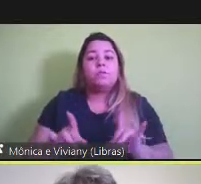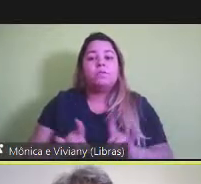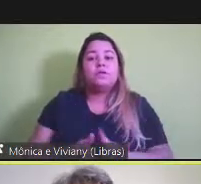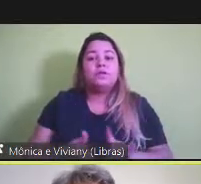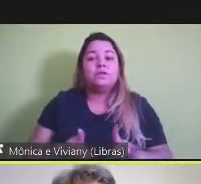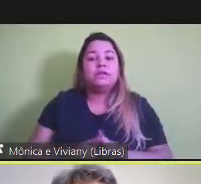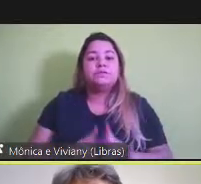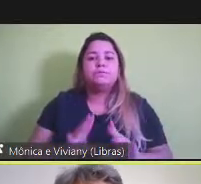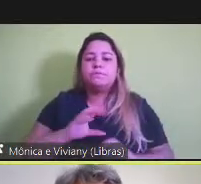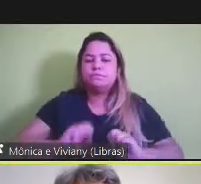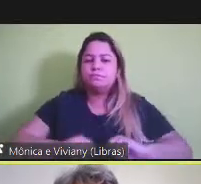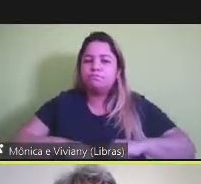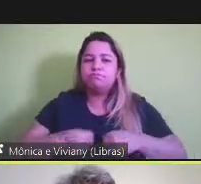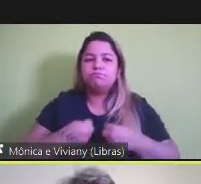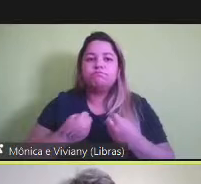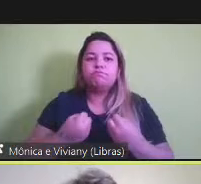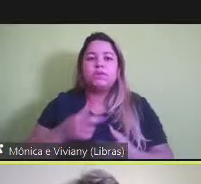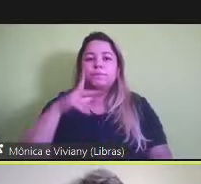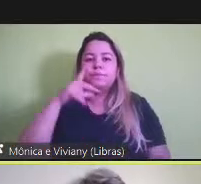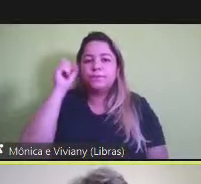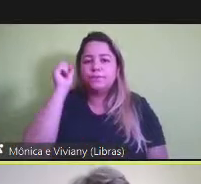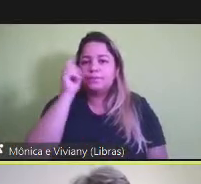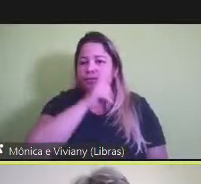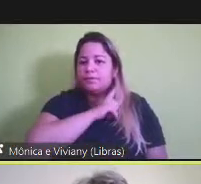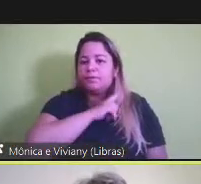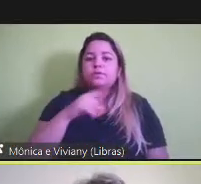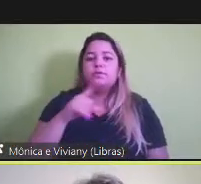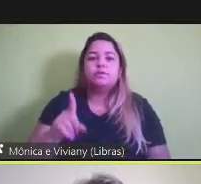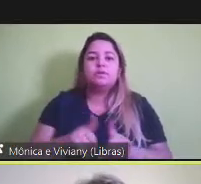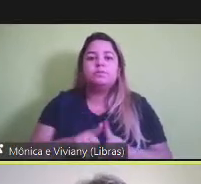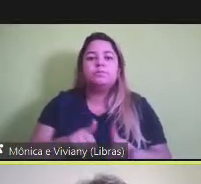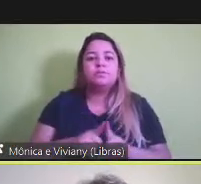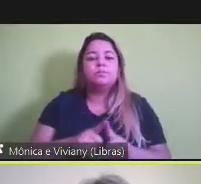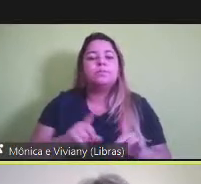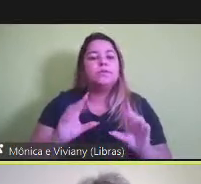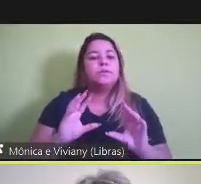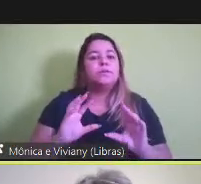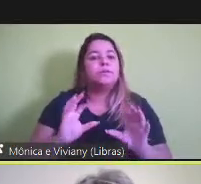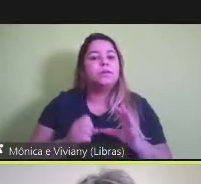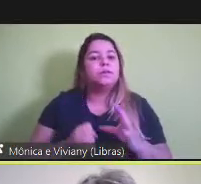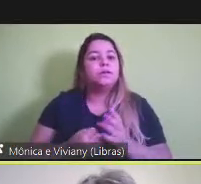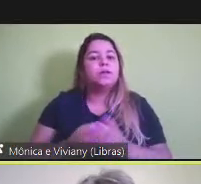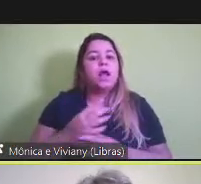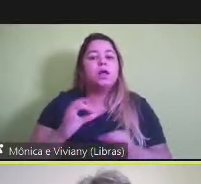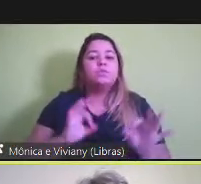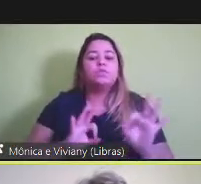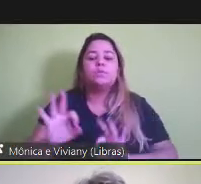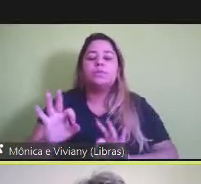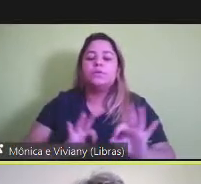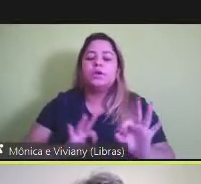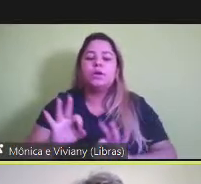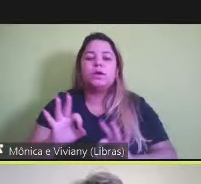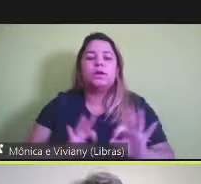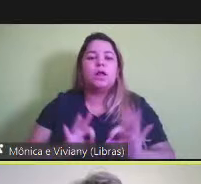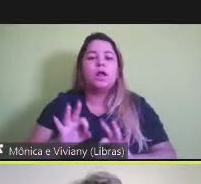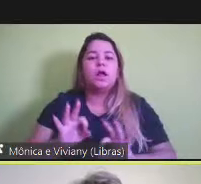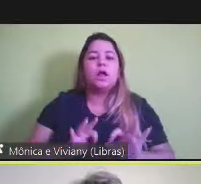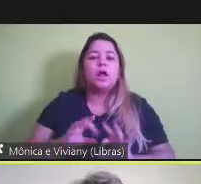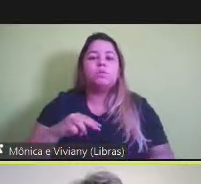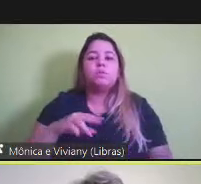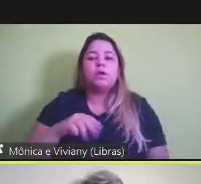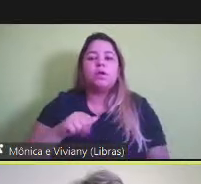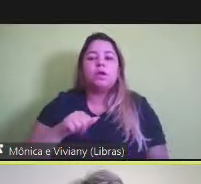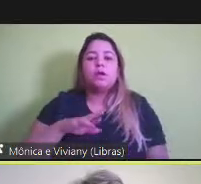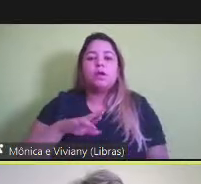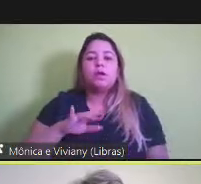a robust work, the effort and the difficulty which is to hold an event to prepare the